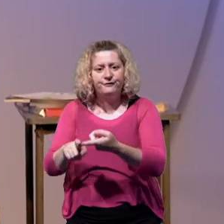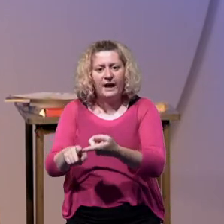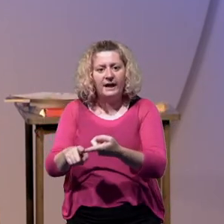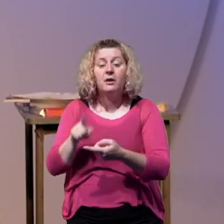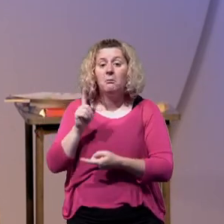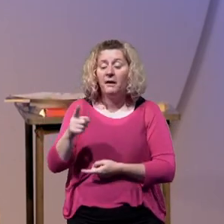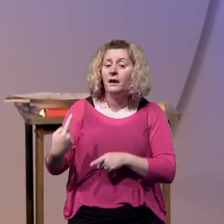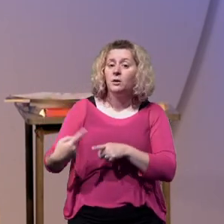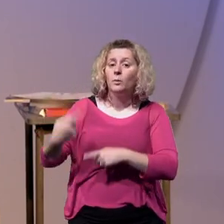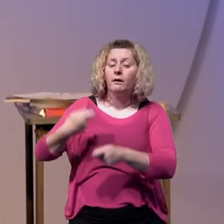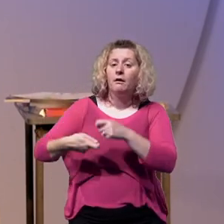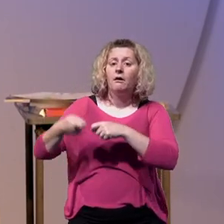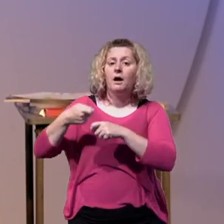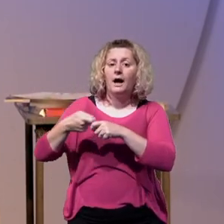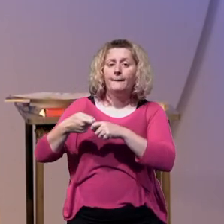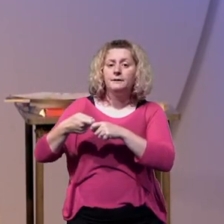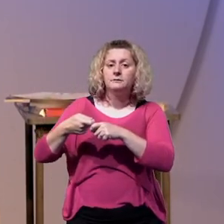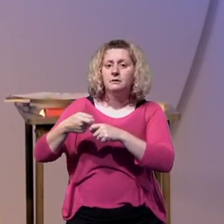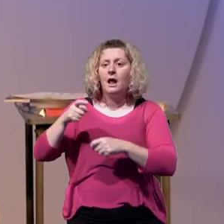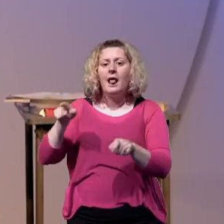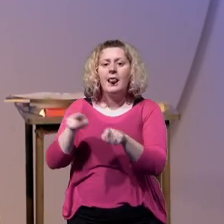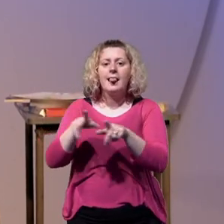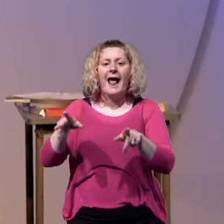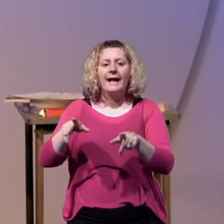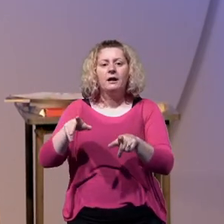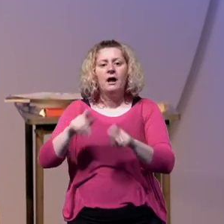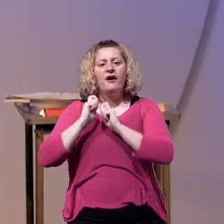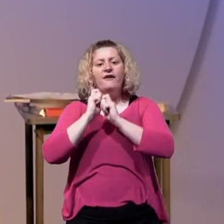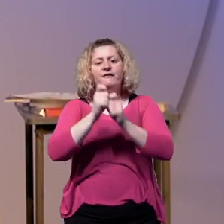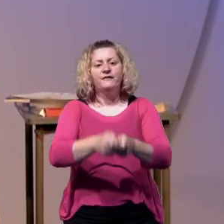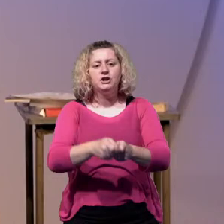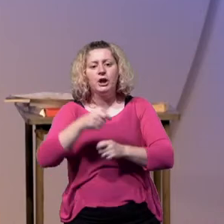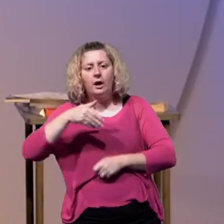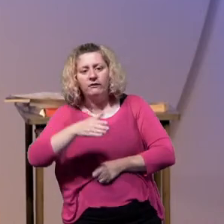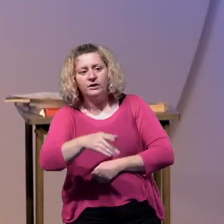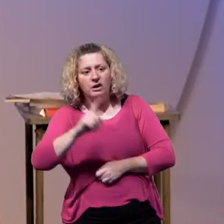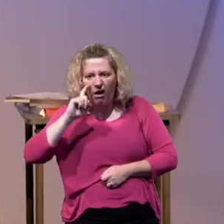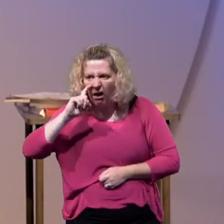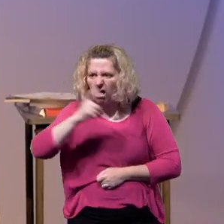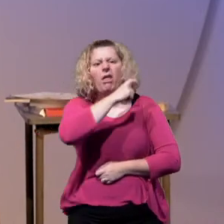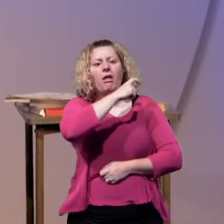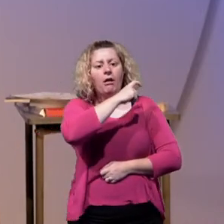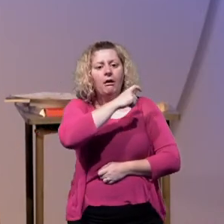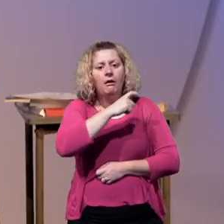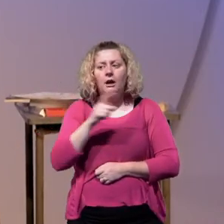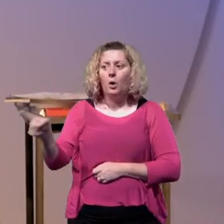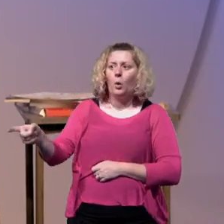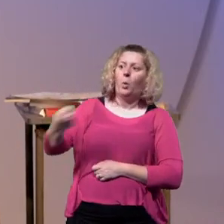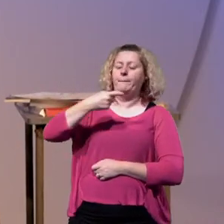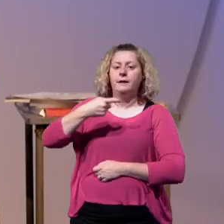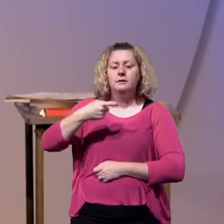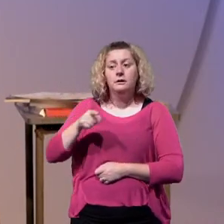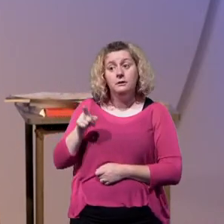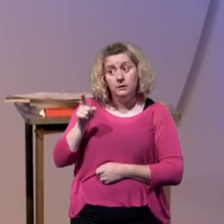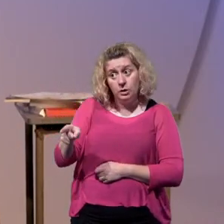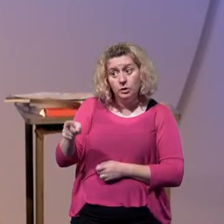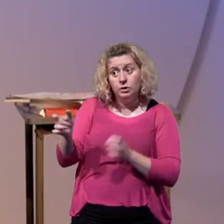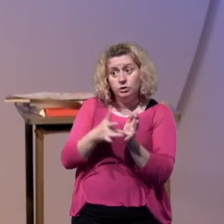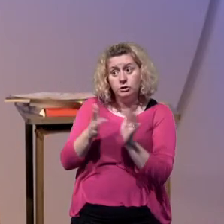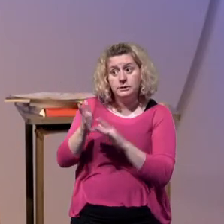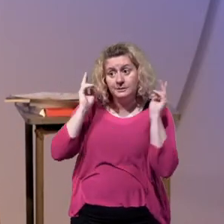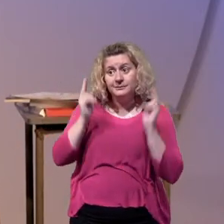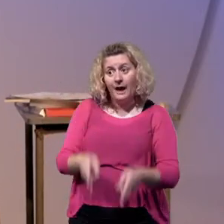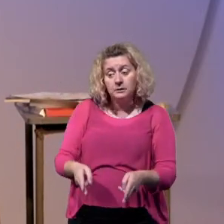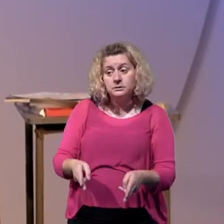subtly as a fishhook in the nostril. On his first day at his new school, his teacher, Miss Wilson, informed him that Jesus was